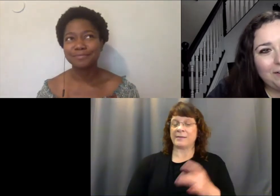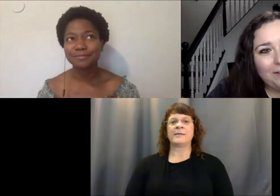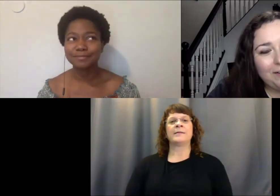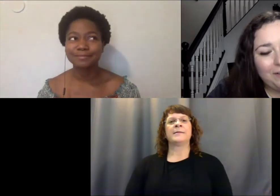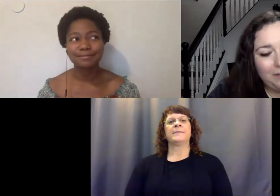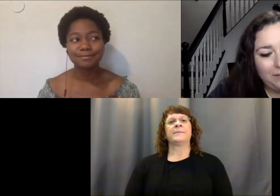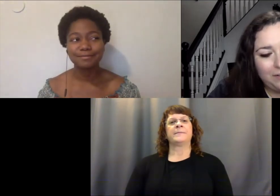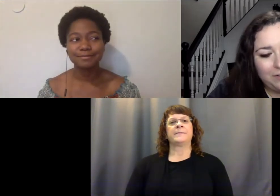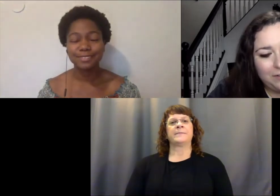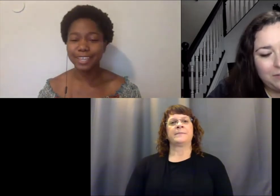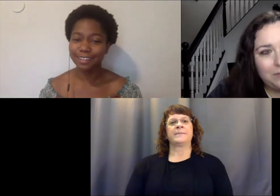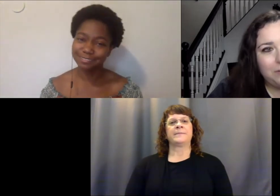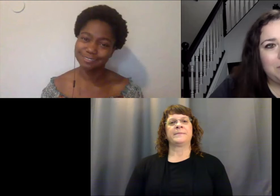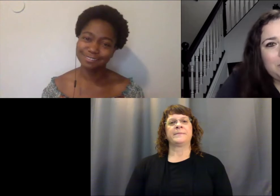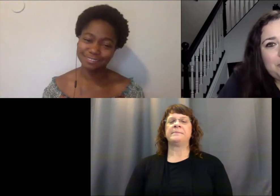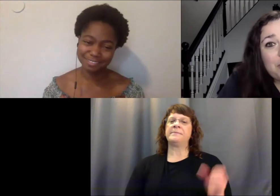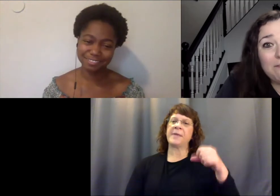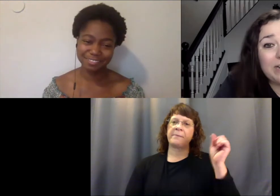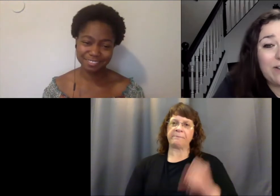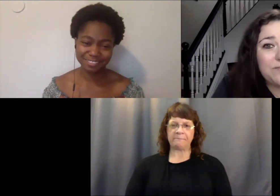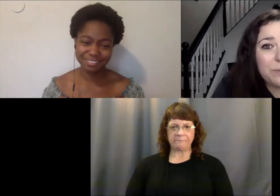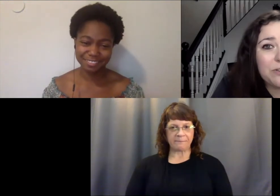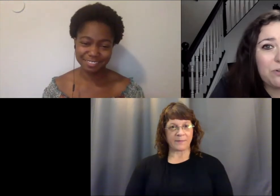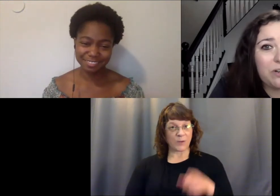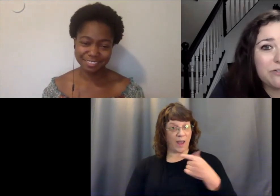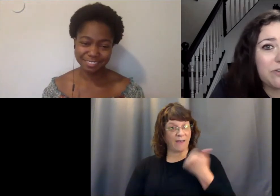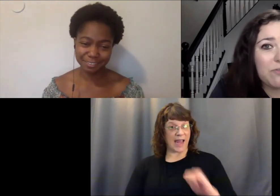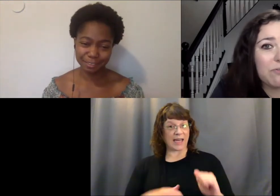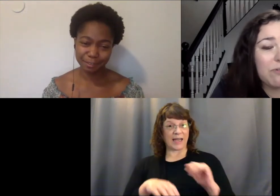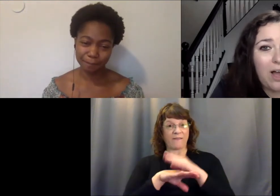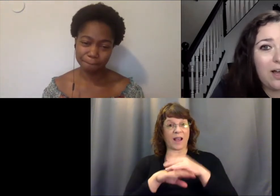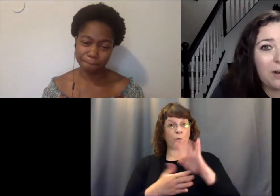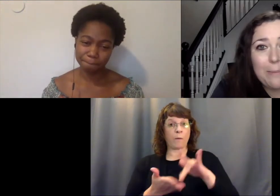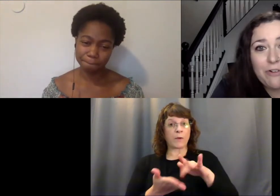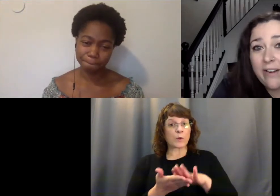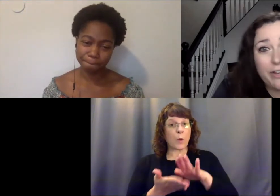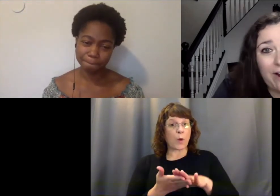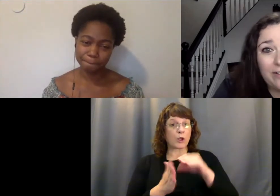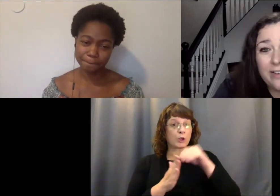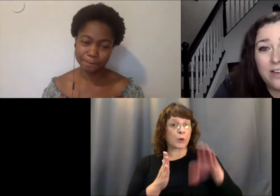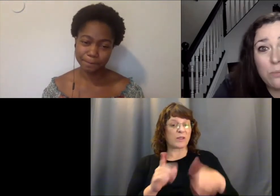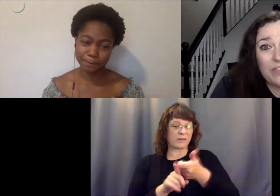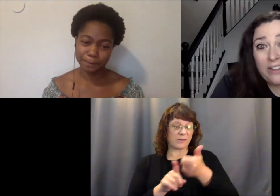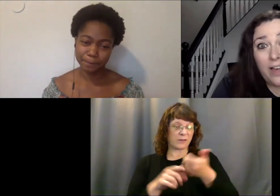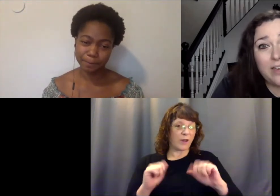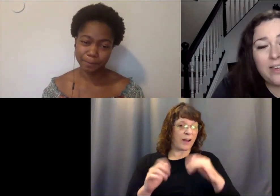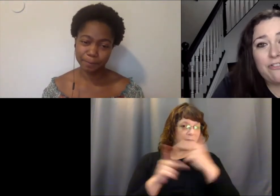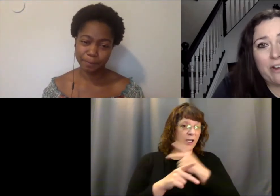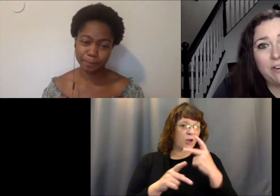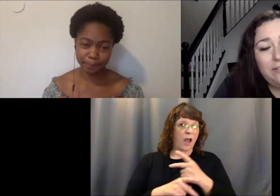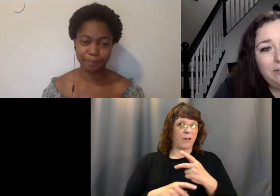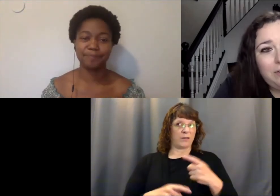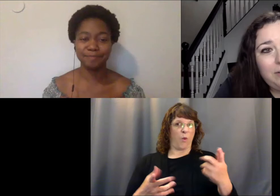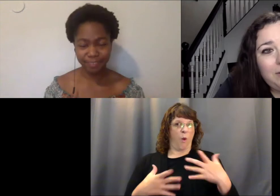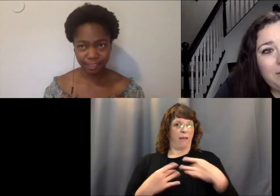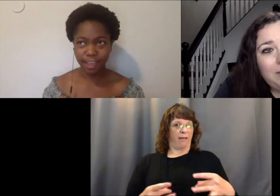Um, yeah. Do you have any advice for middle schoolers who are maybe trying to figure out like what they like in